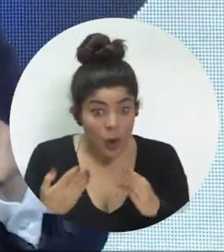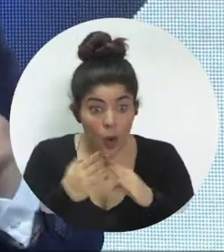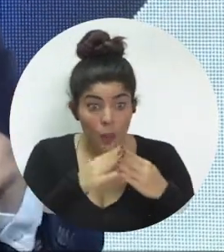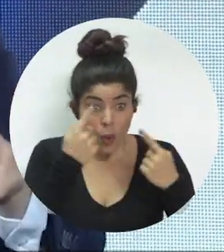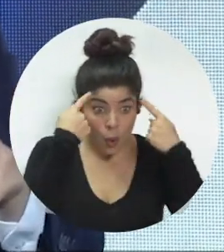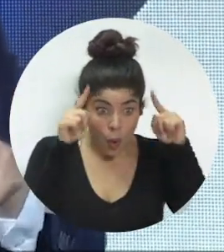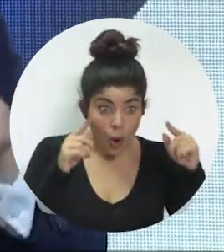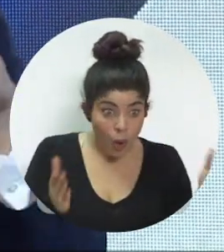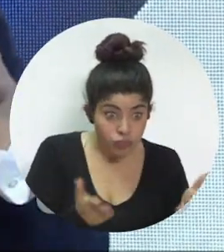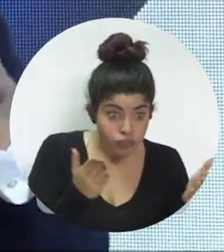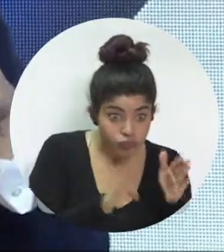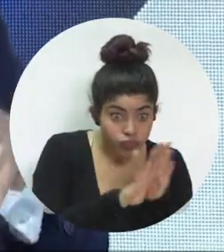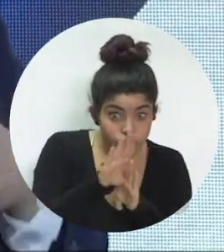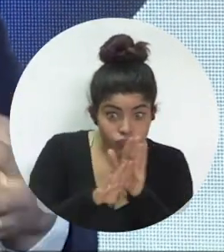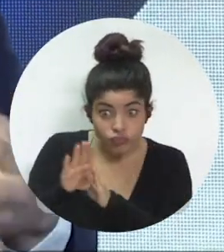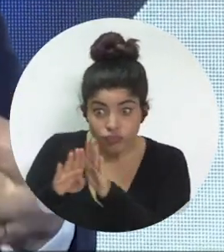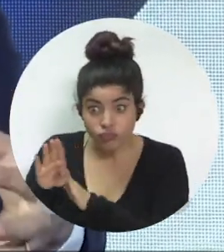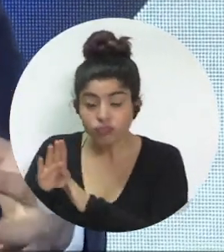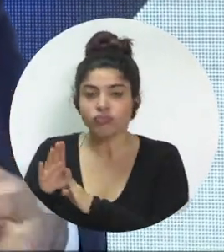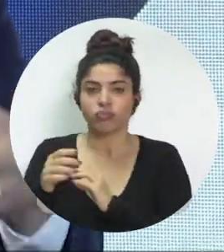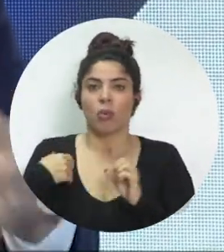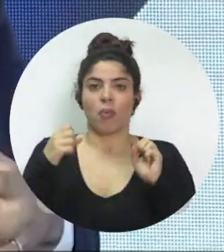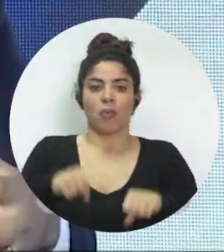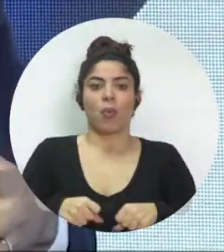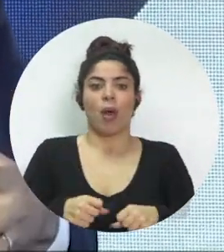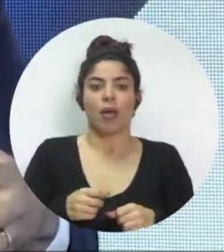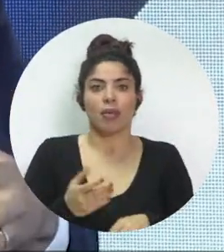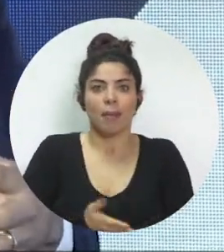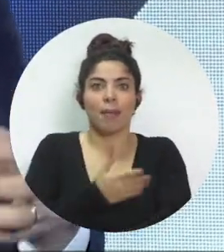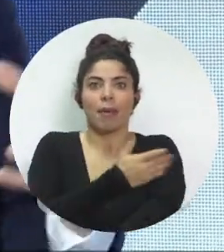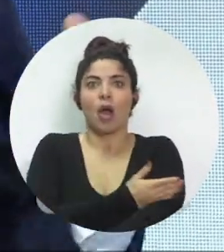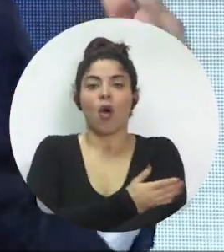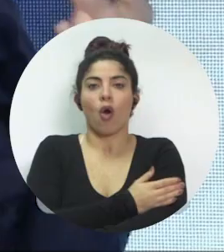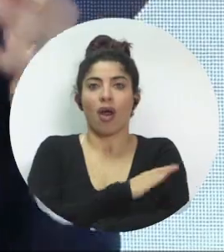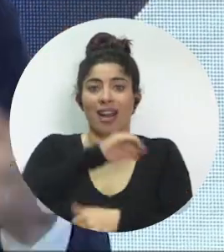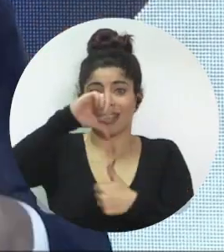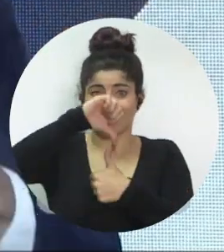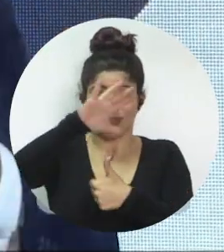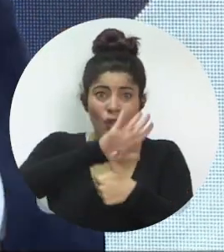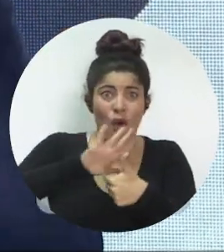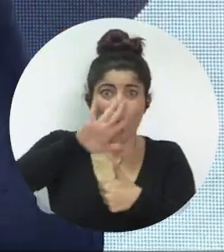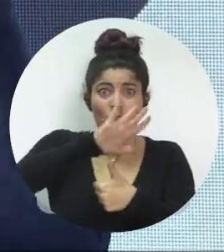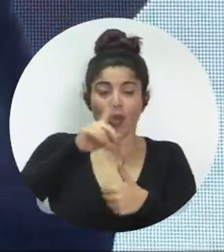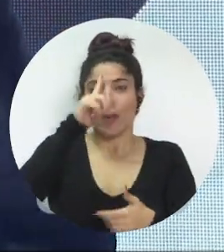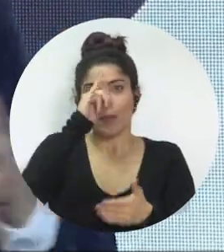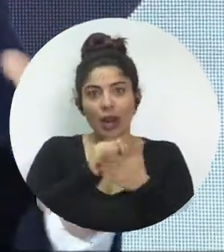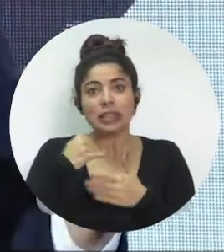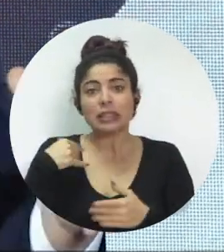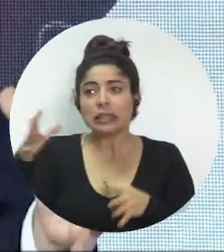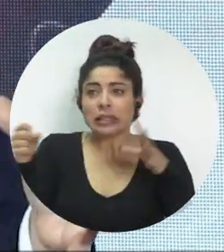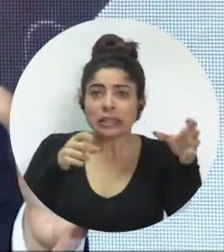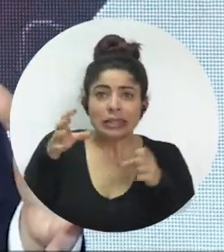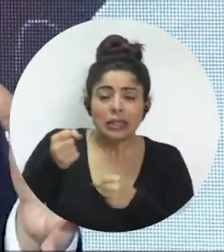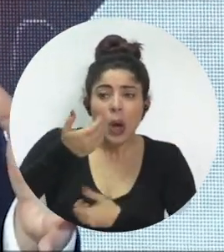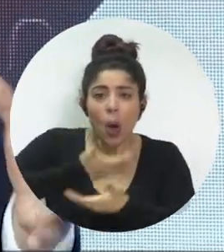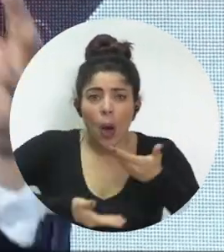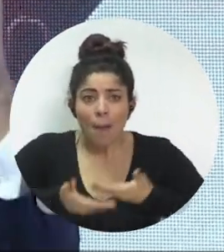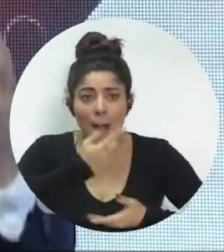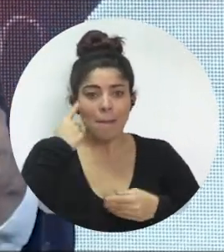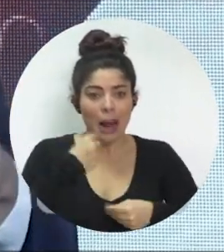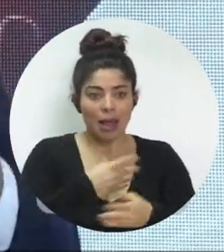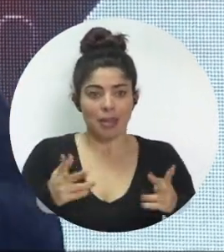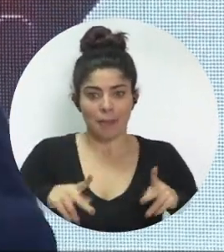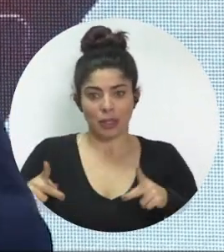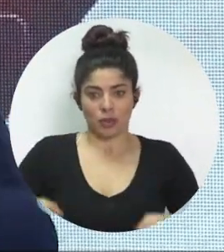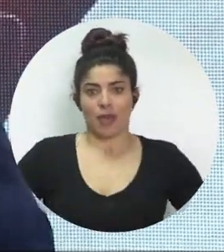tackle climate change and build prosperity in those communities, I mean, we're fostering the future for the whole region. And